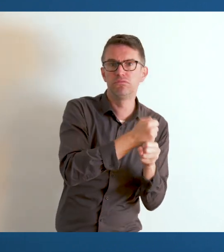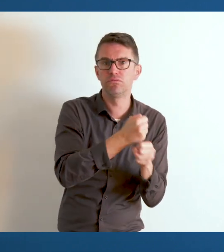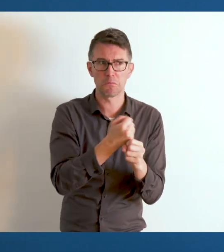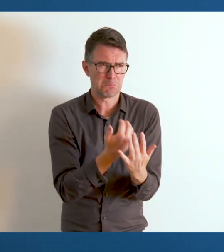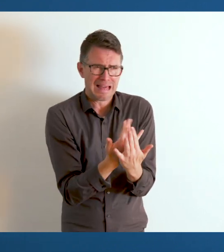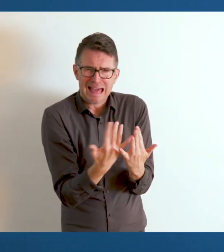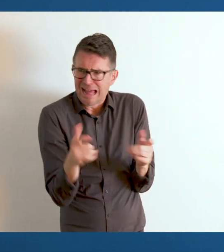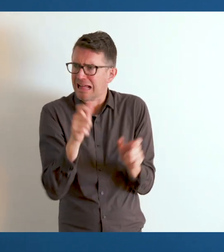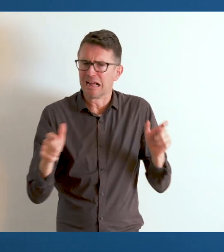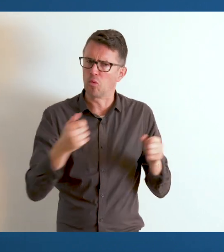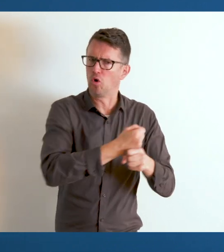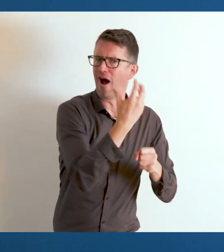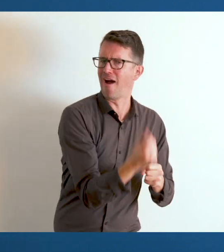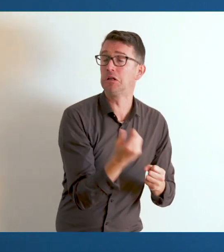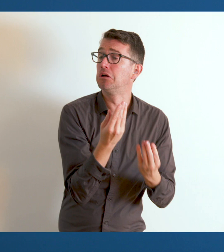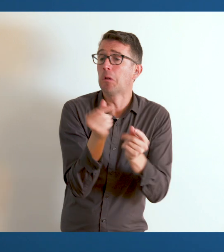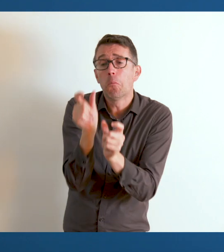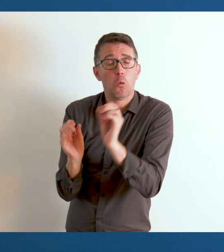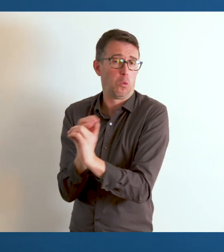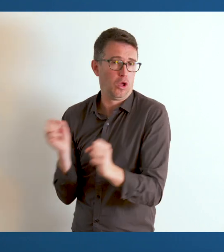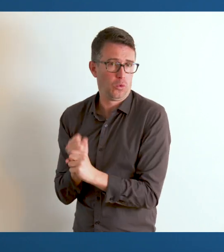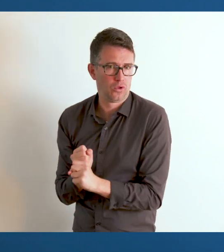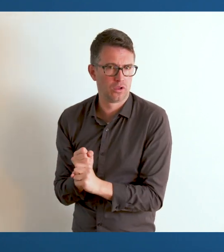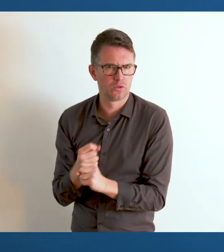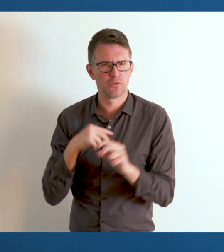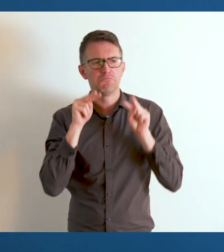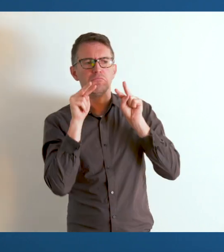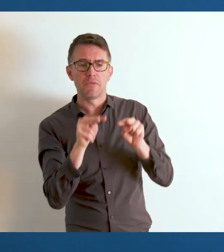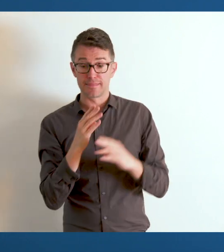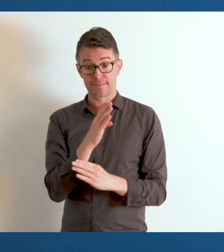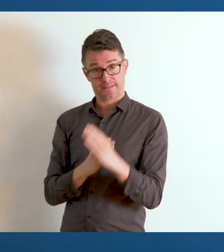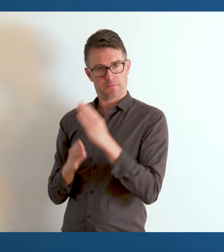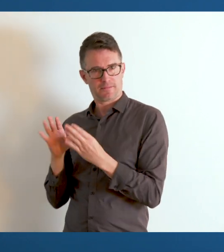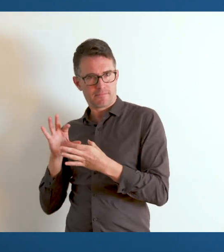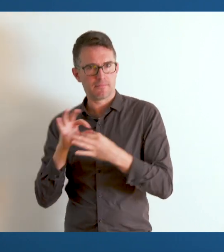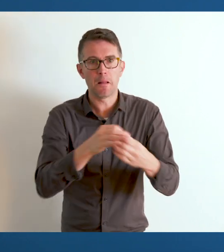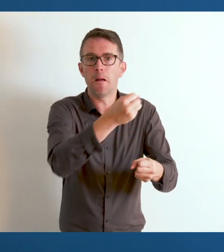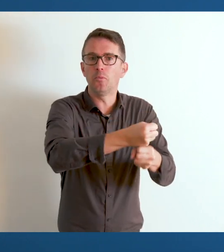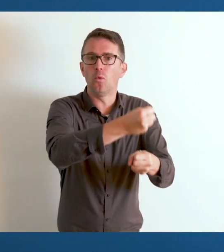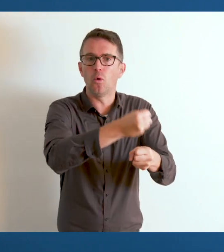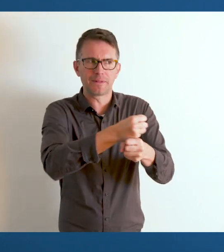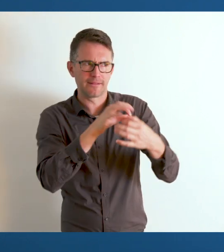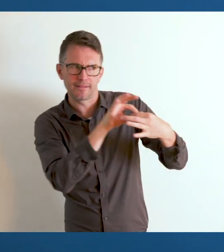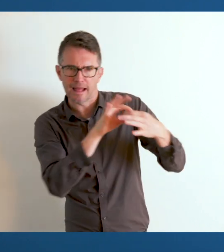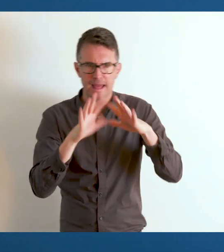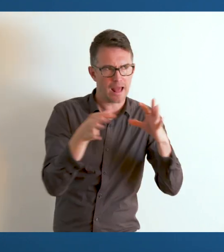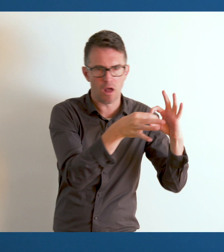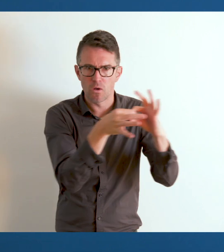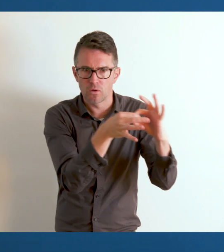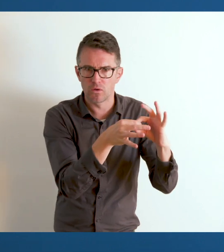but most adults do work, and we're looking at a disability module for labor force surveys to look